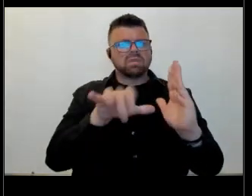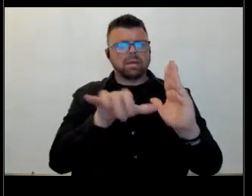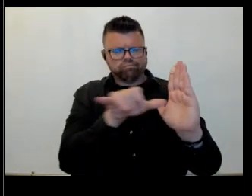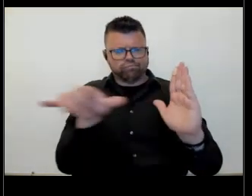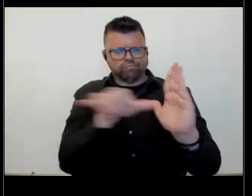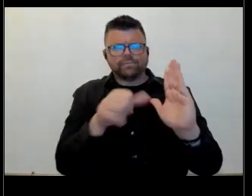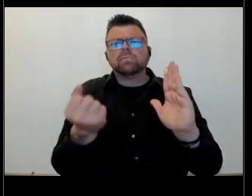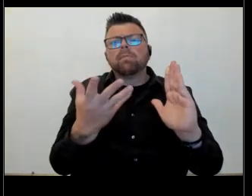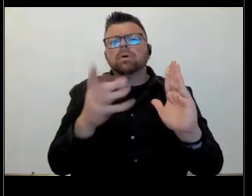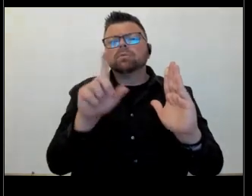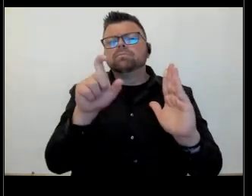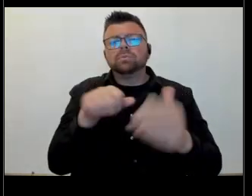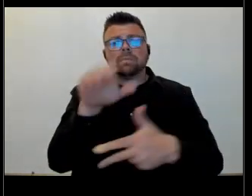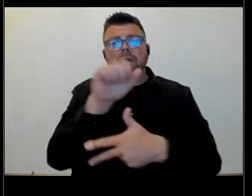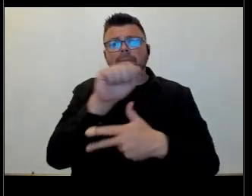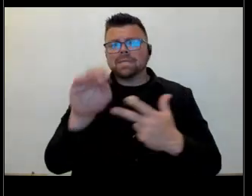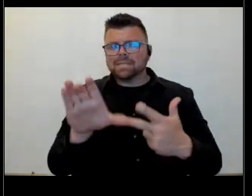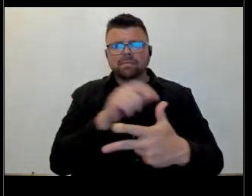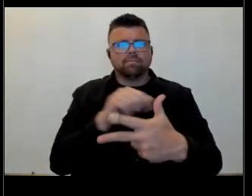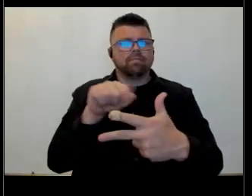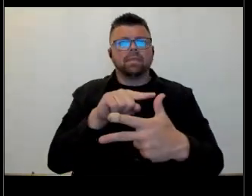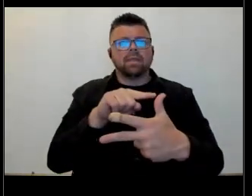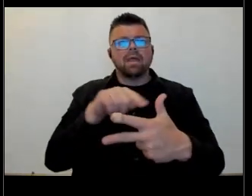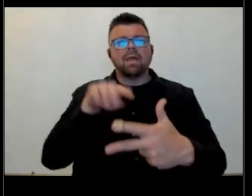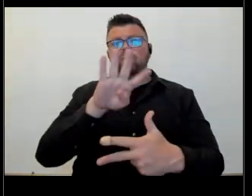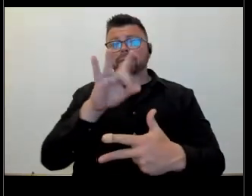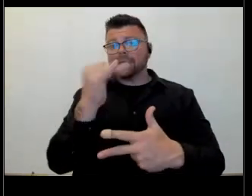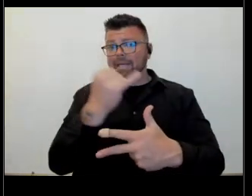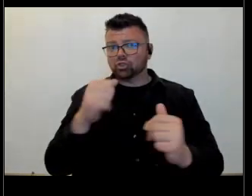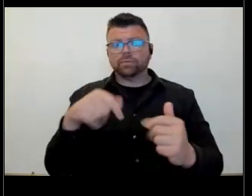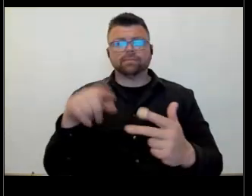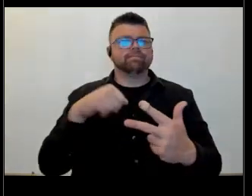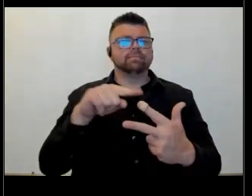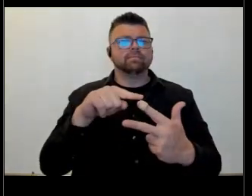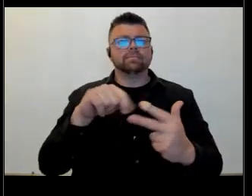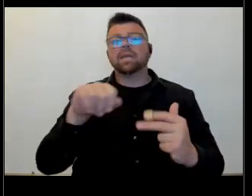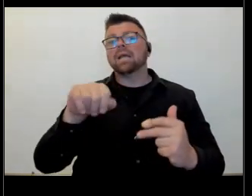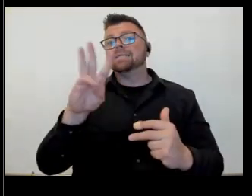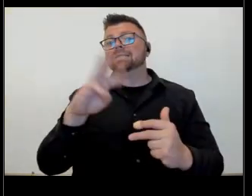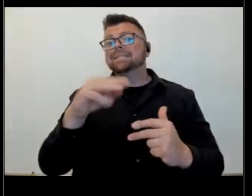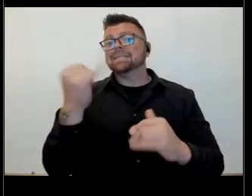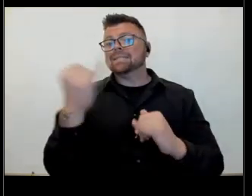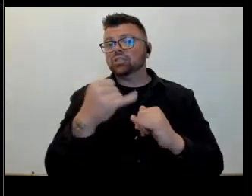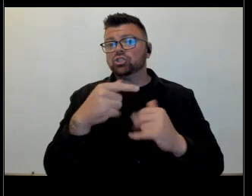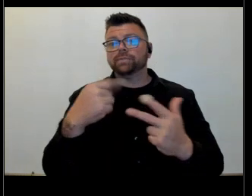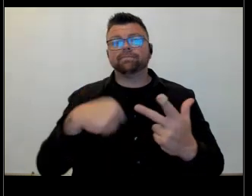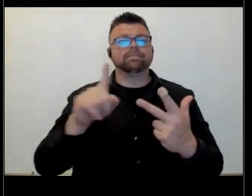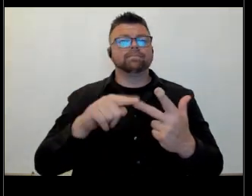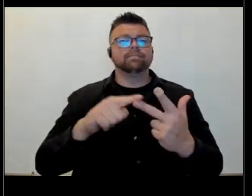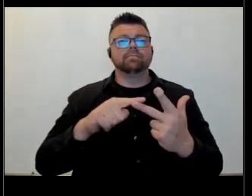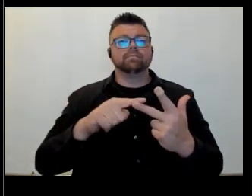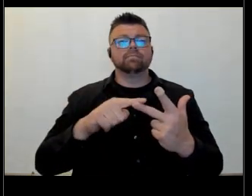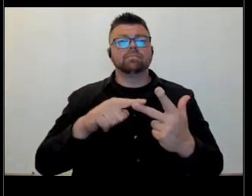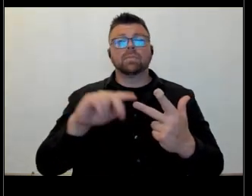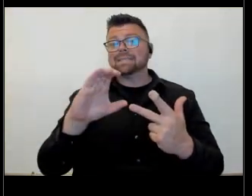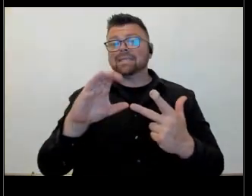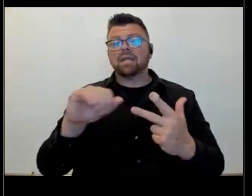Your first option, 48 inches. The second option, 60 inches. And the third